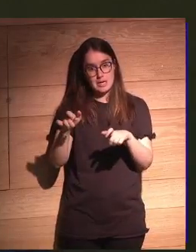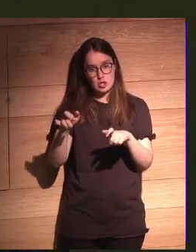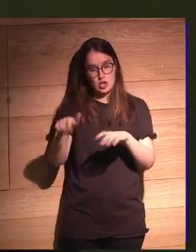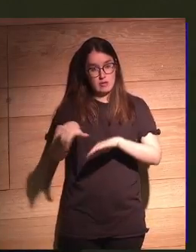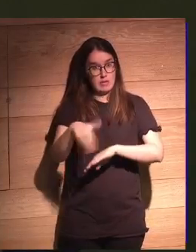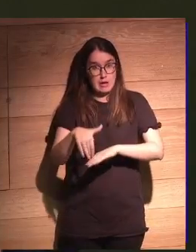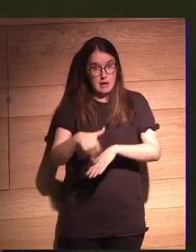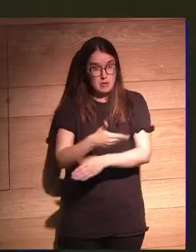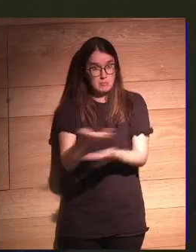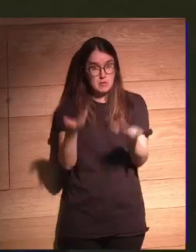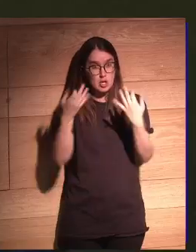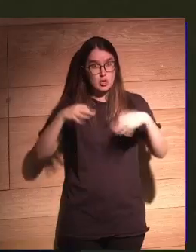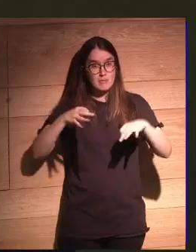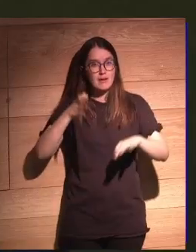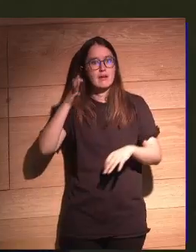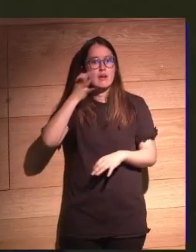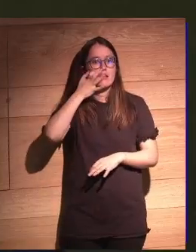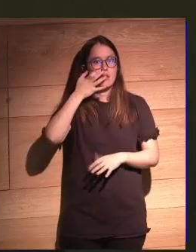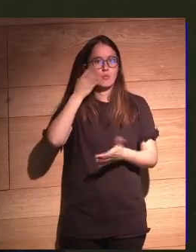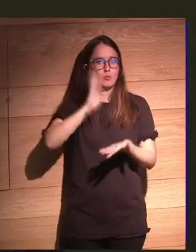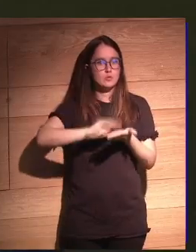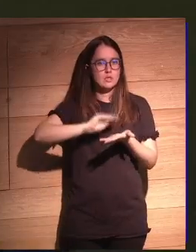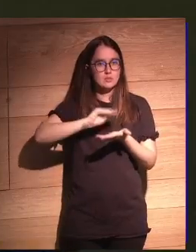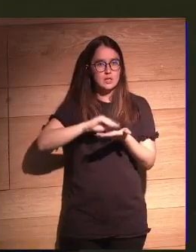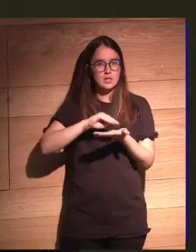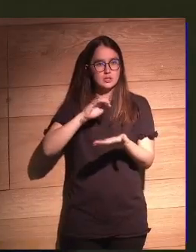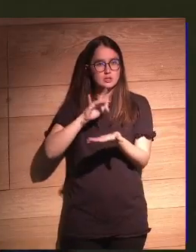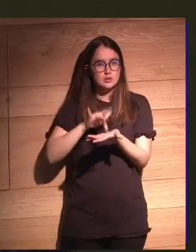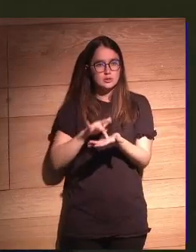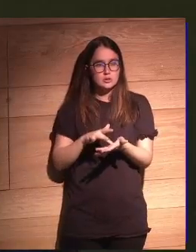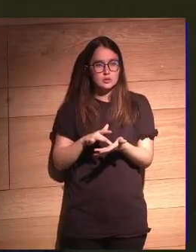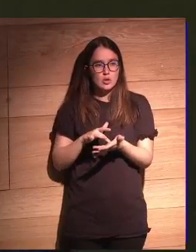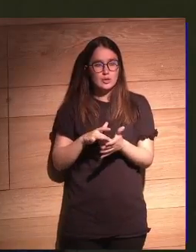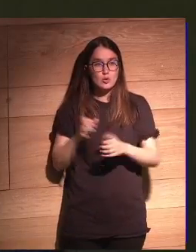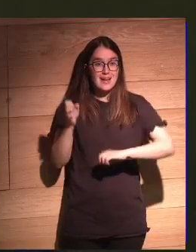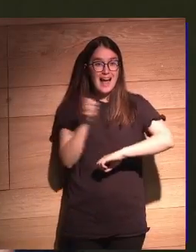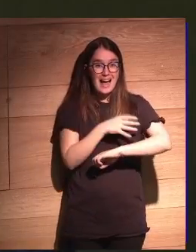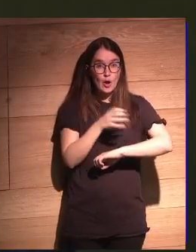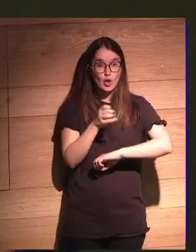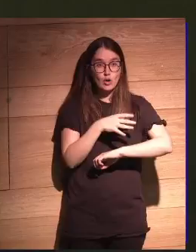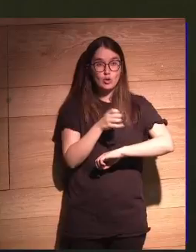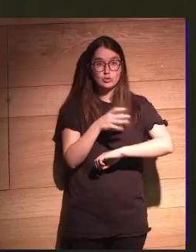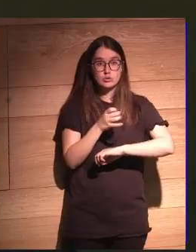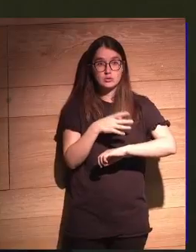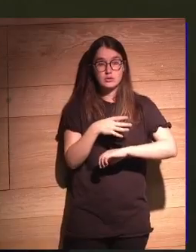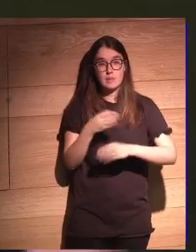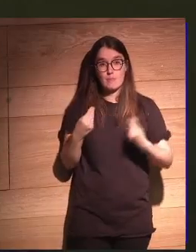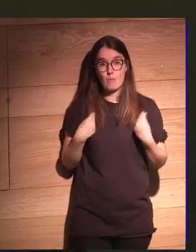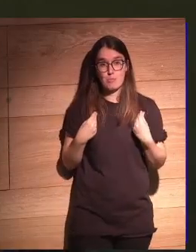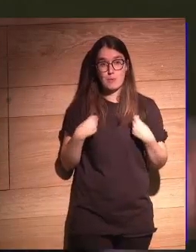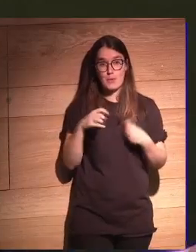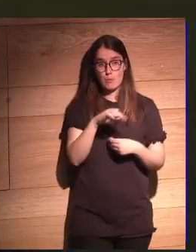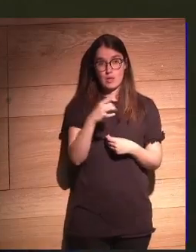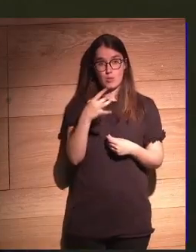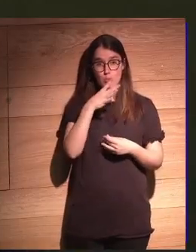political stage. And then we have the other agent, who is the citizen, who have